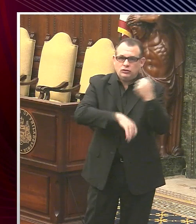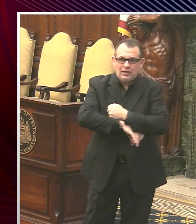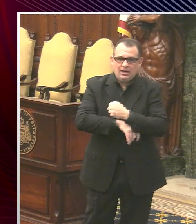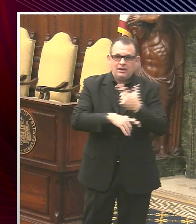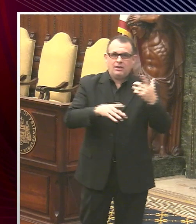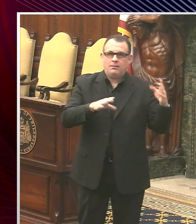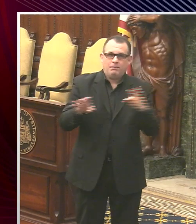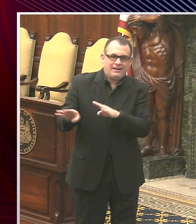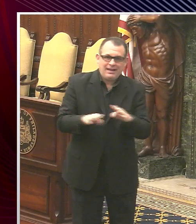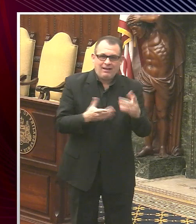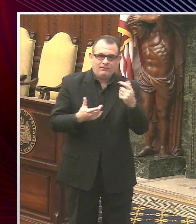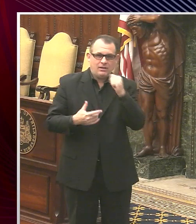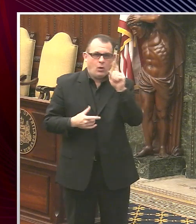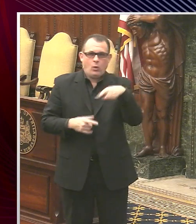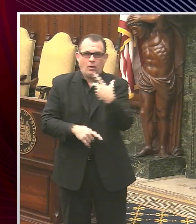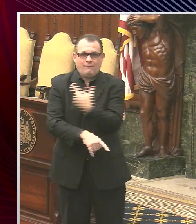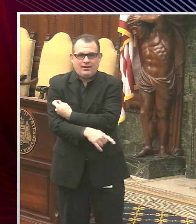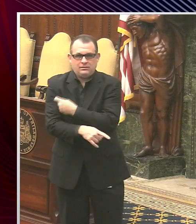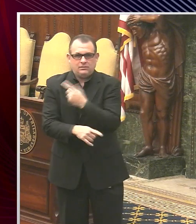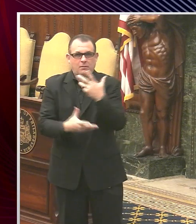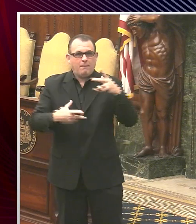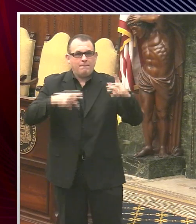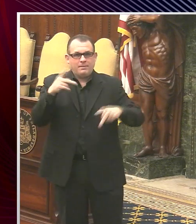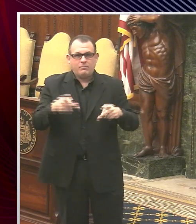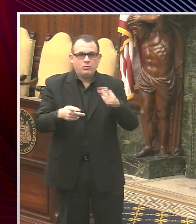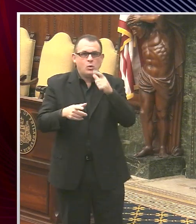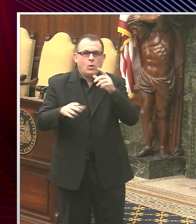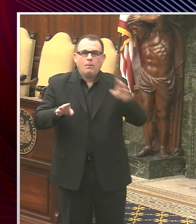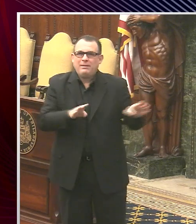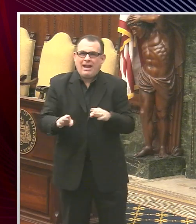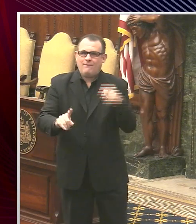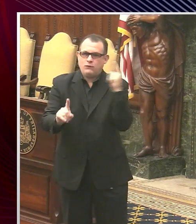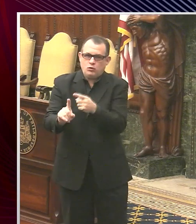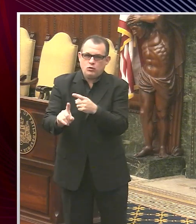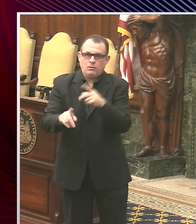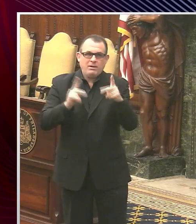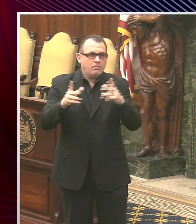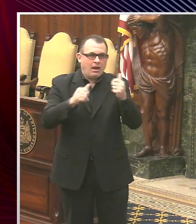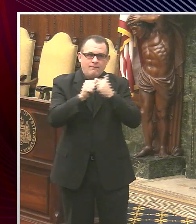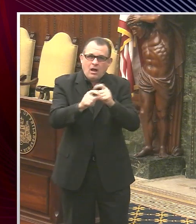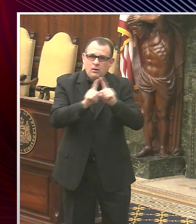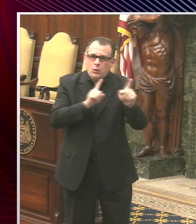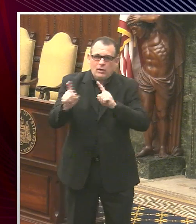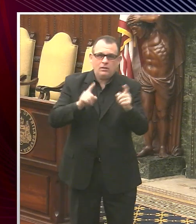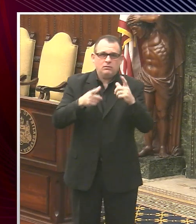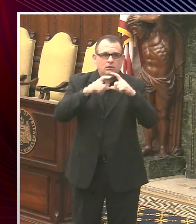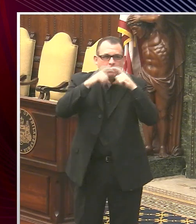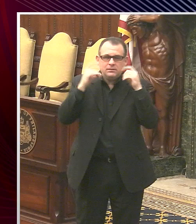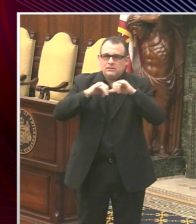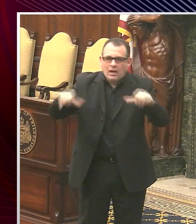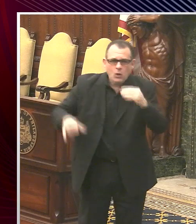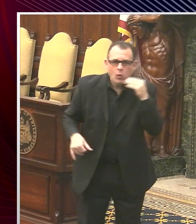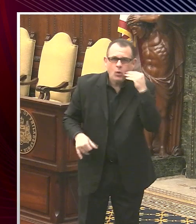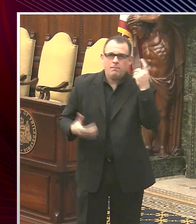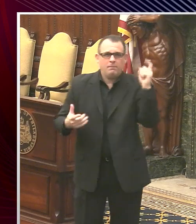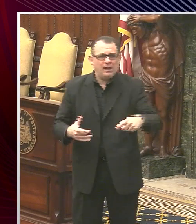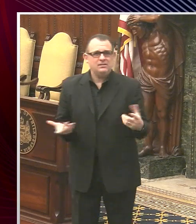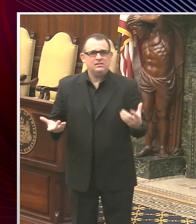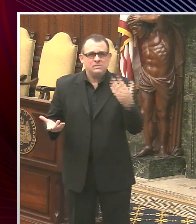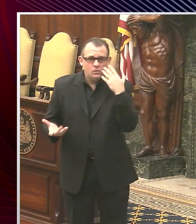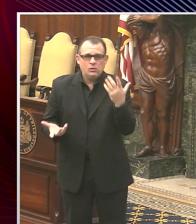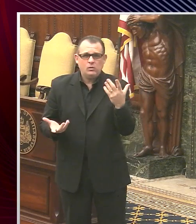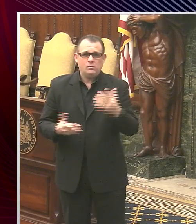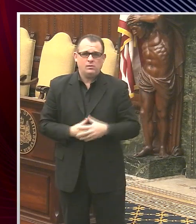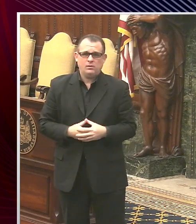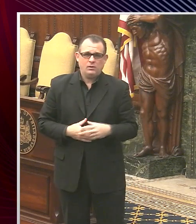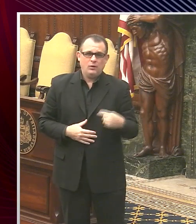vaccine. If people would behave themselves, wear their mask, keep a social distance, don't gather in large groups, we would be slowing this even